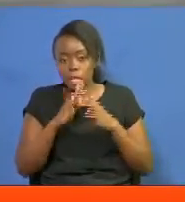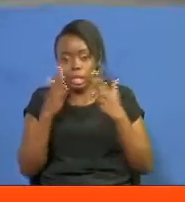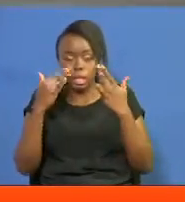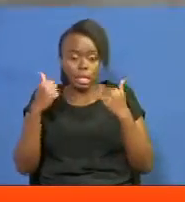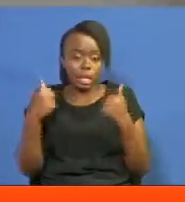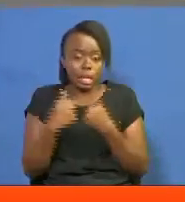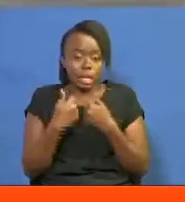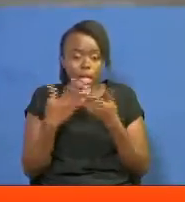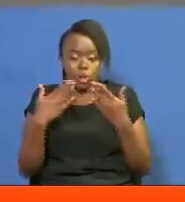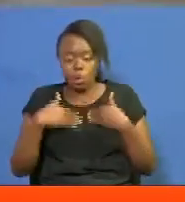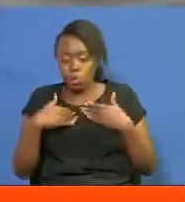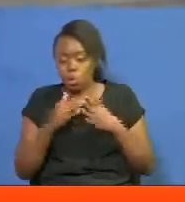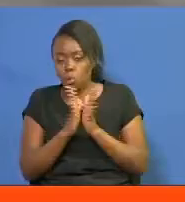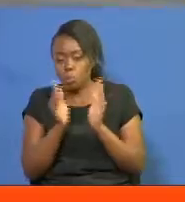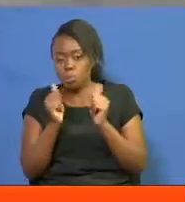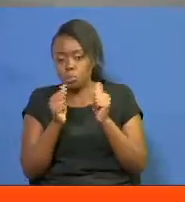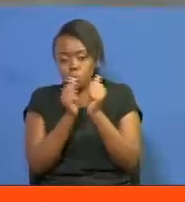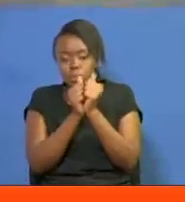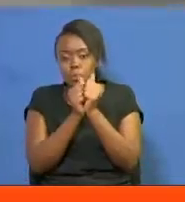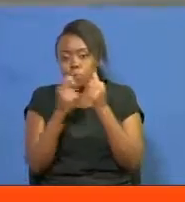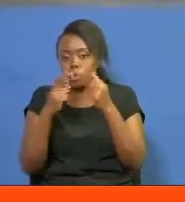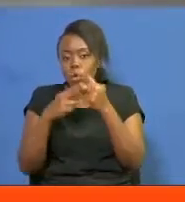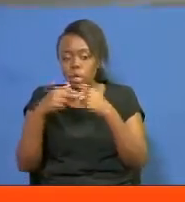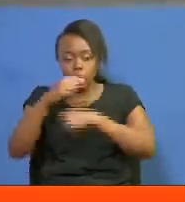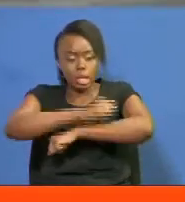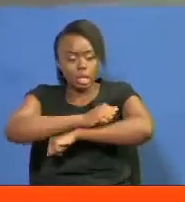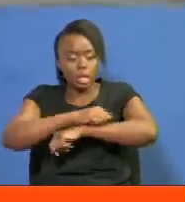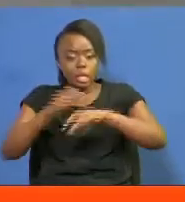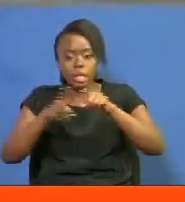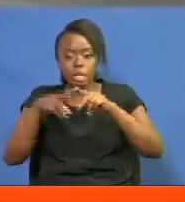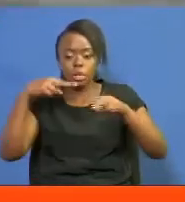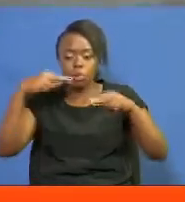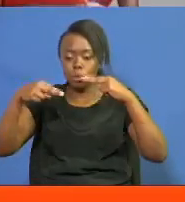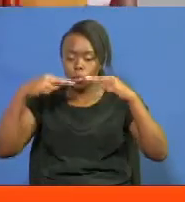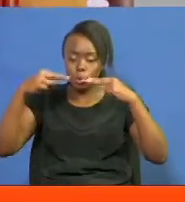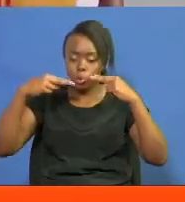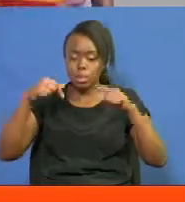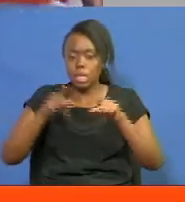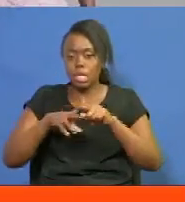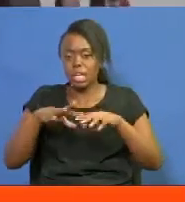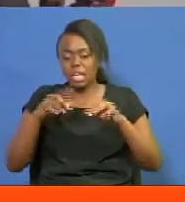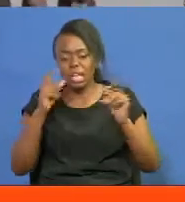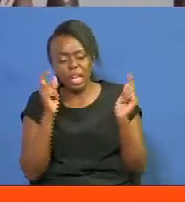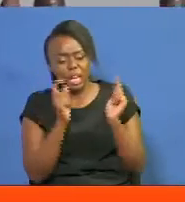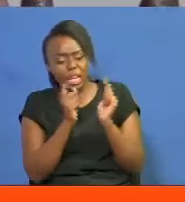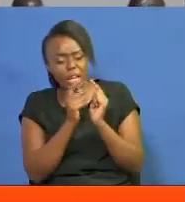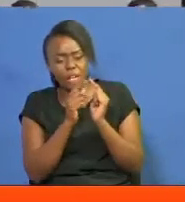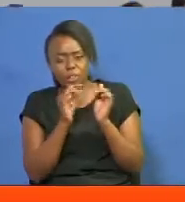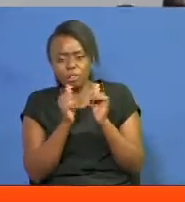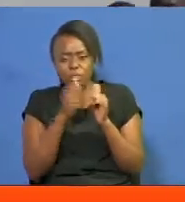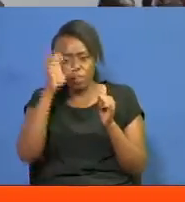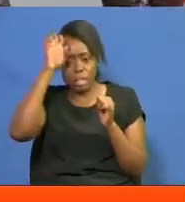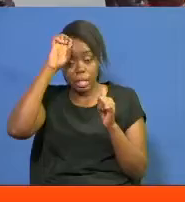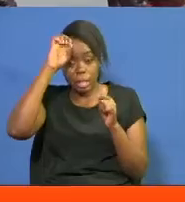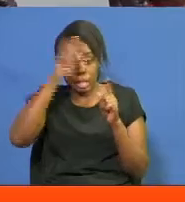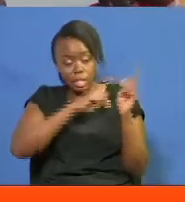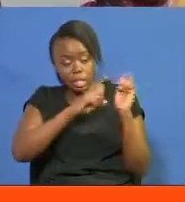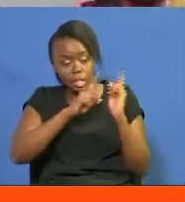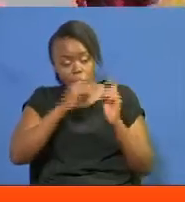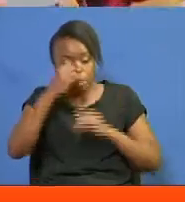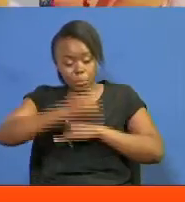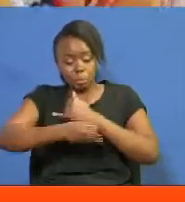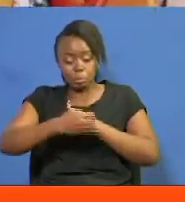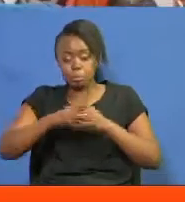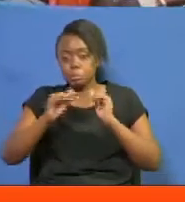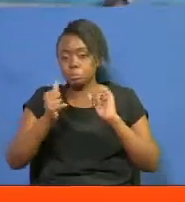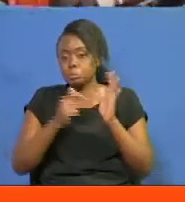its banks, submerging 17 schools and hotels, consequently affecting the education and tourism industry,